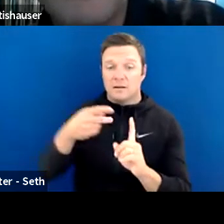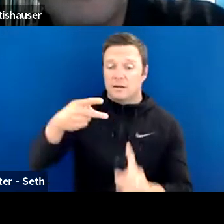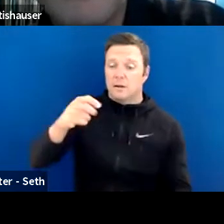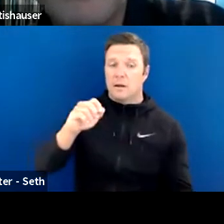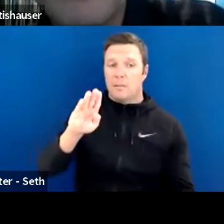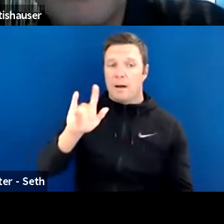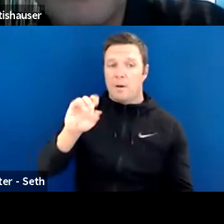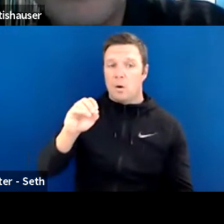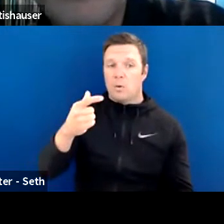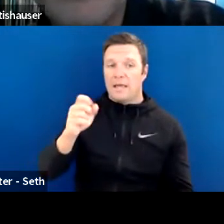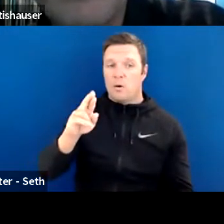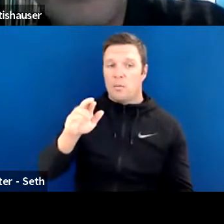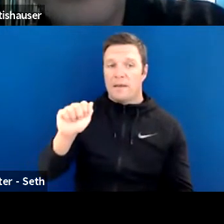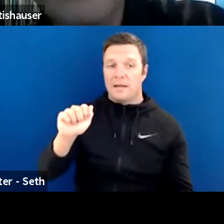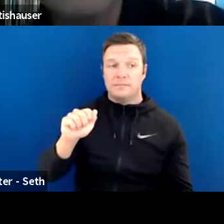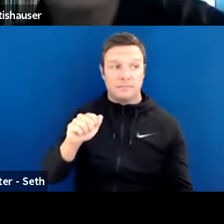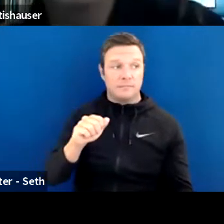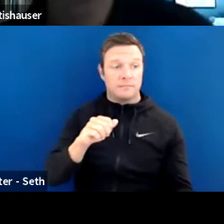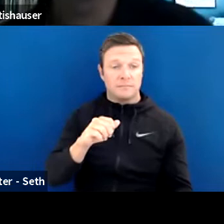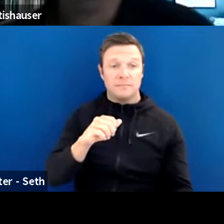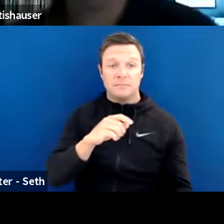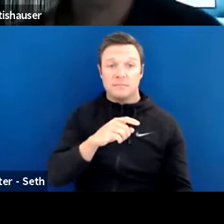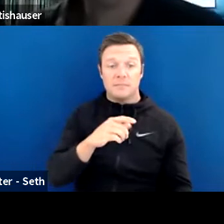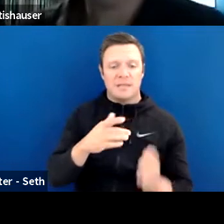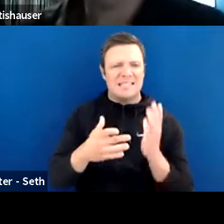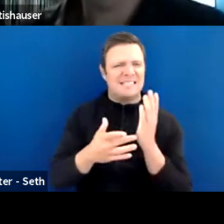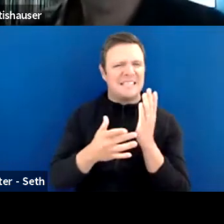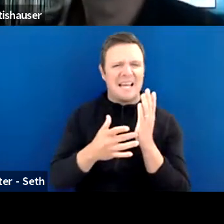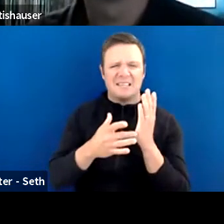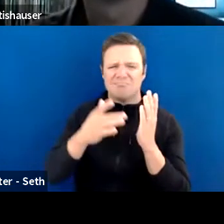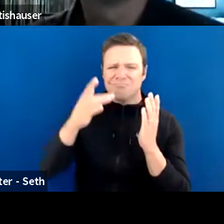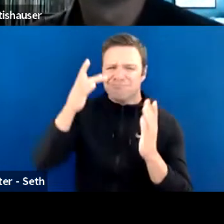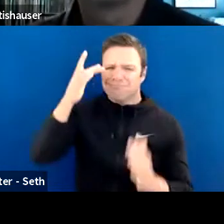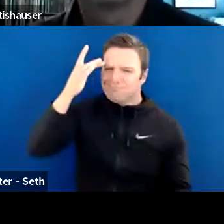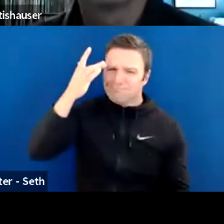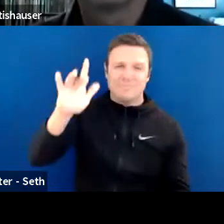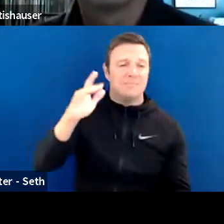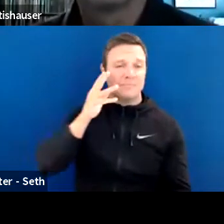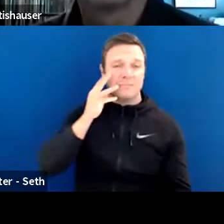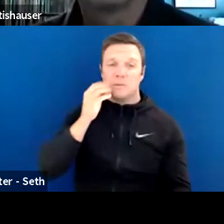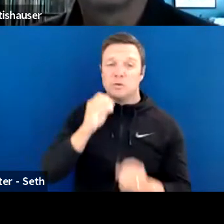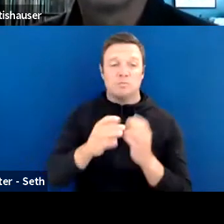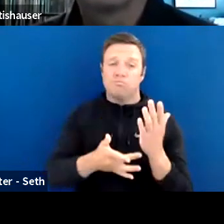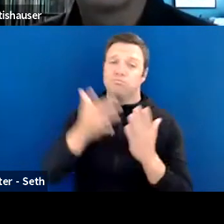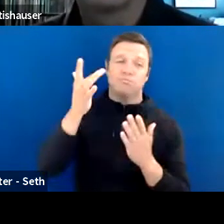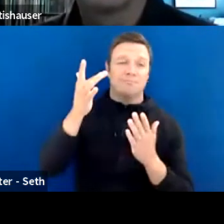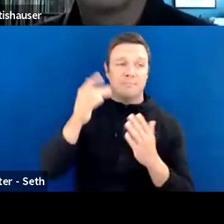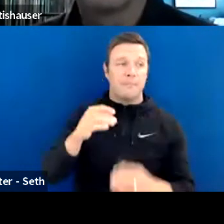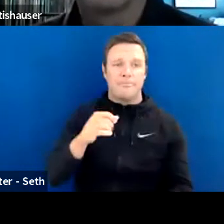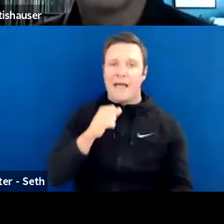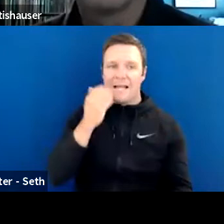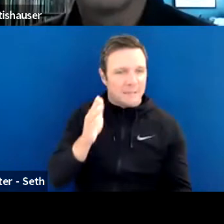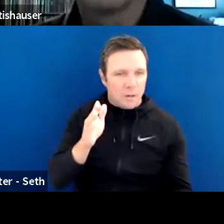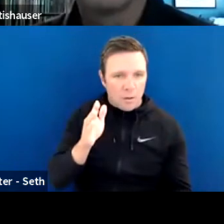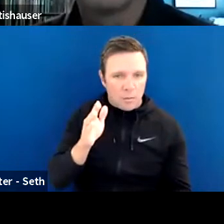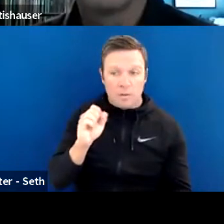is his name, from Mexico. It turns out he's a tech genius. He's very, very savvy with technology. And I did not know that.